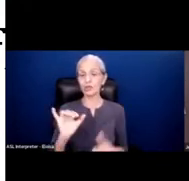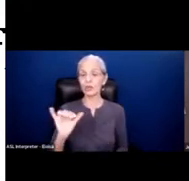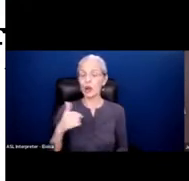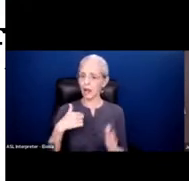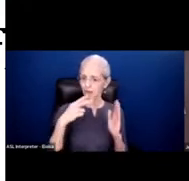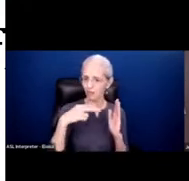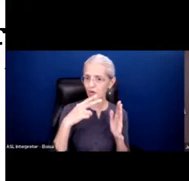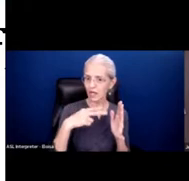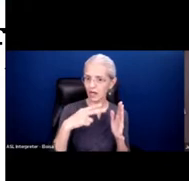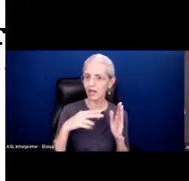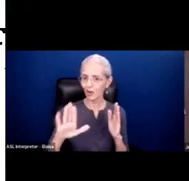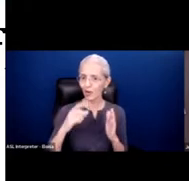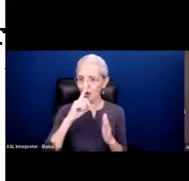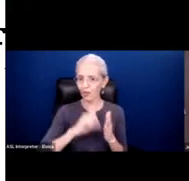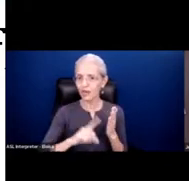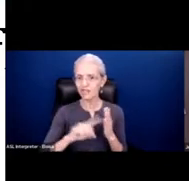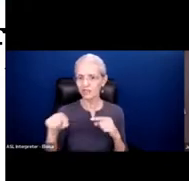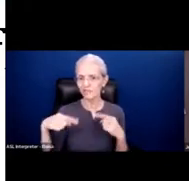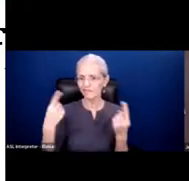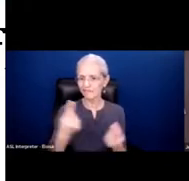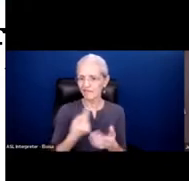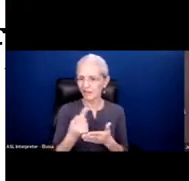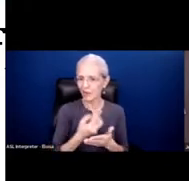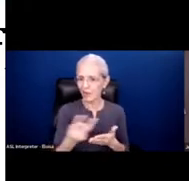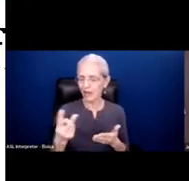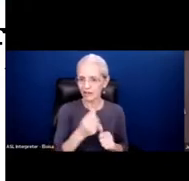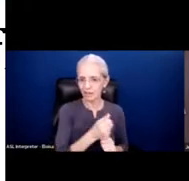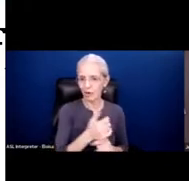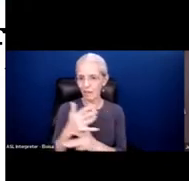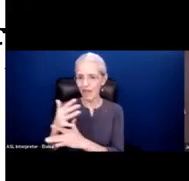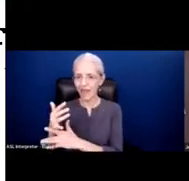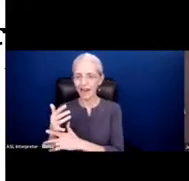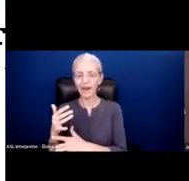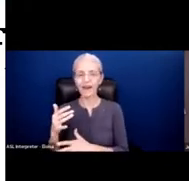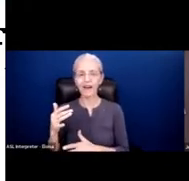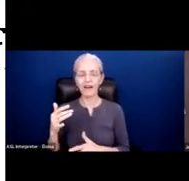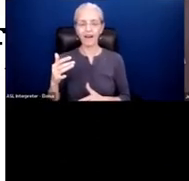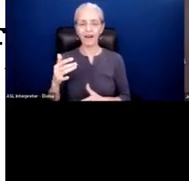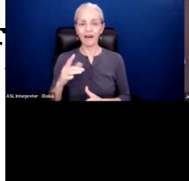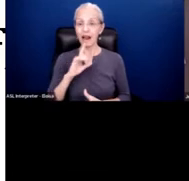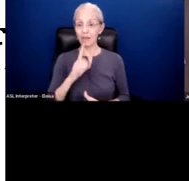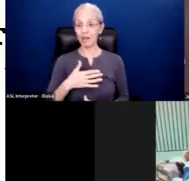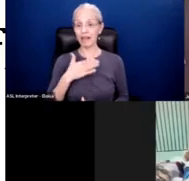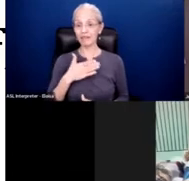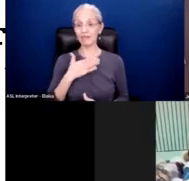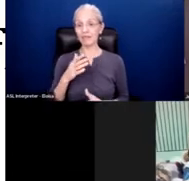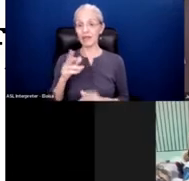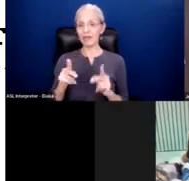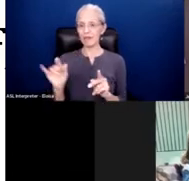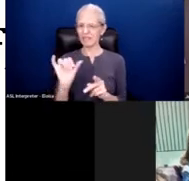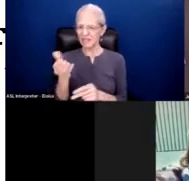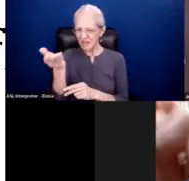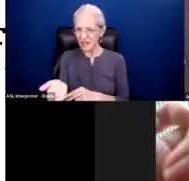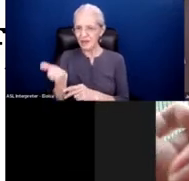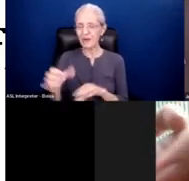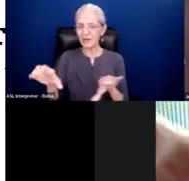it, your research, and over the past couple of weeks in preparation, and I'm really glad that there's people out there like you doing the research